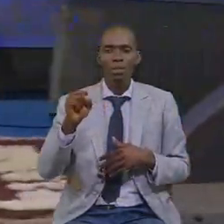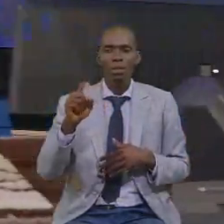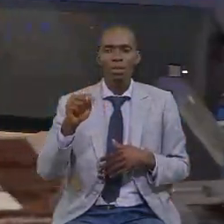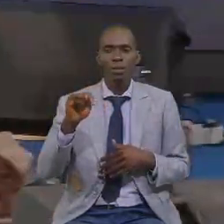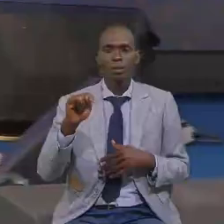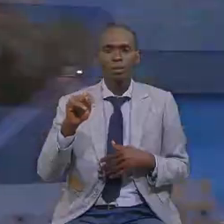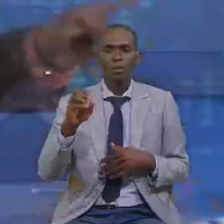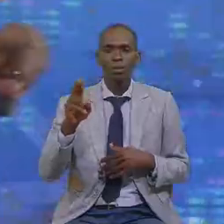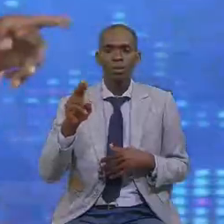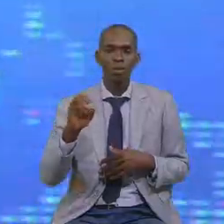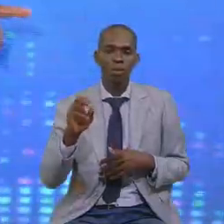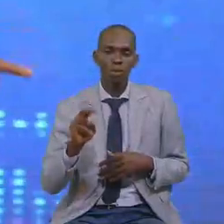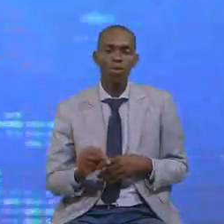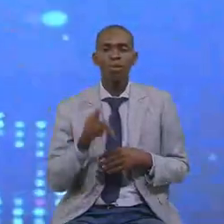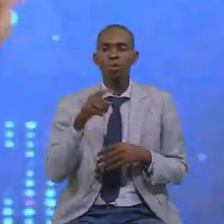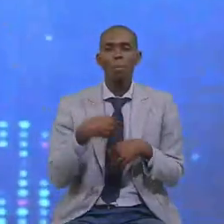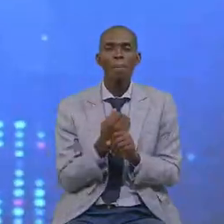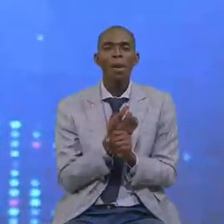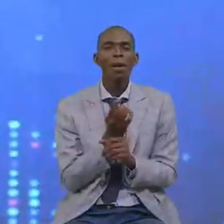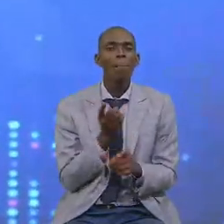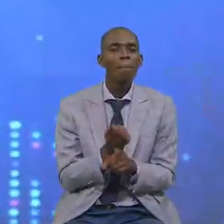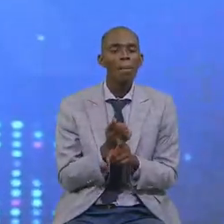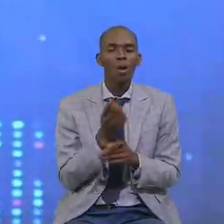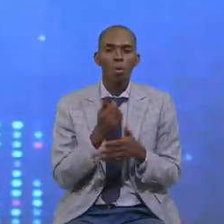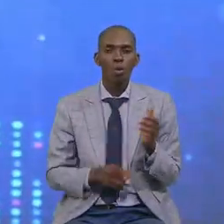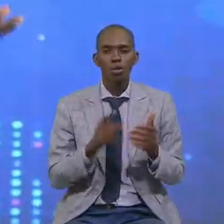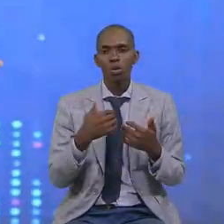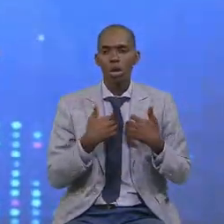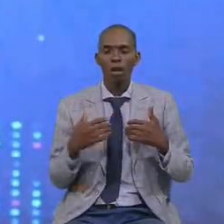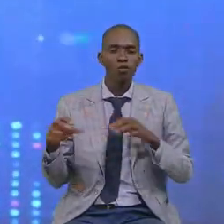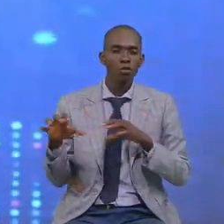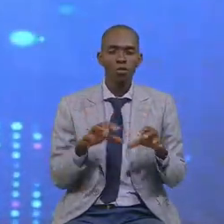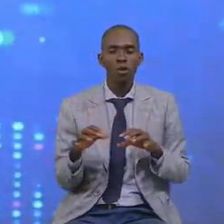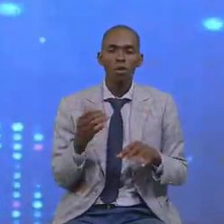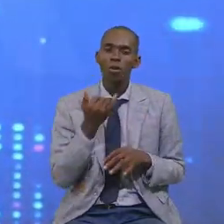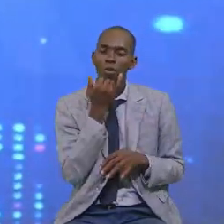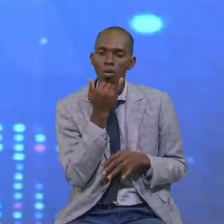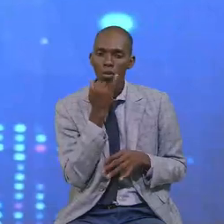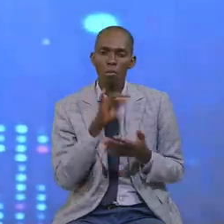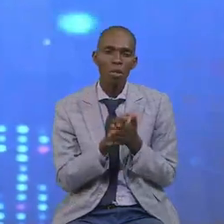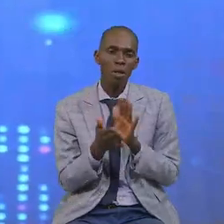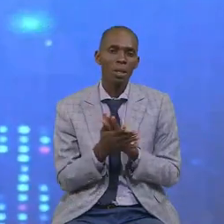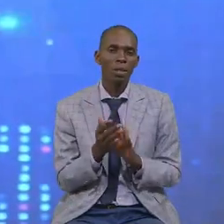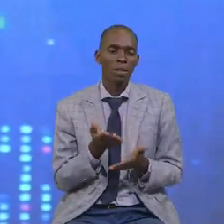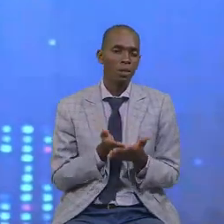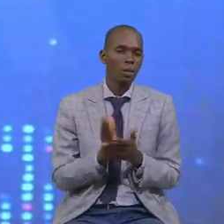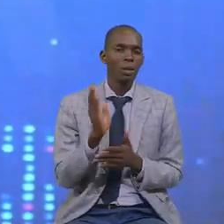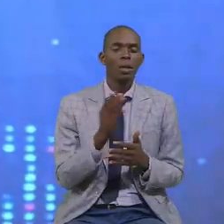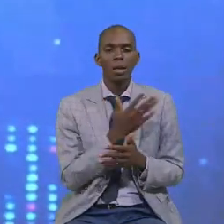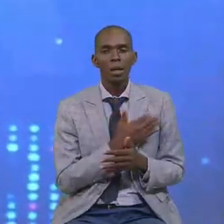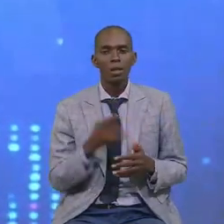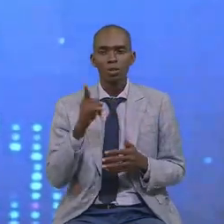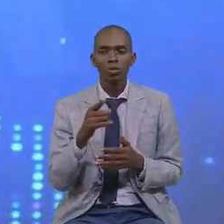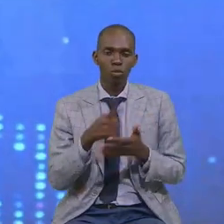right what you had done wrong. And then you rectify. You